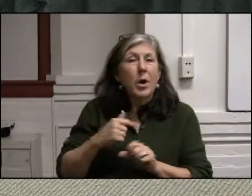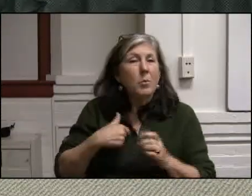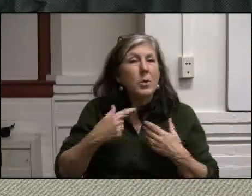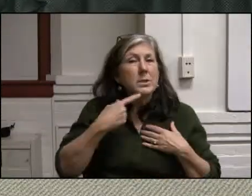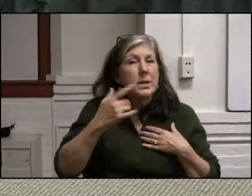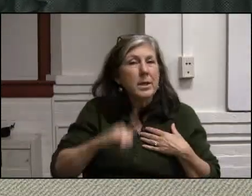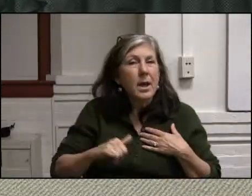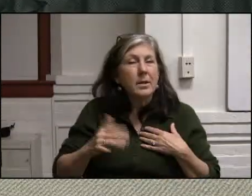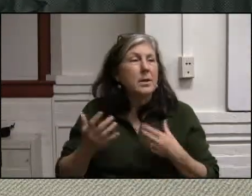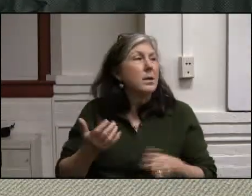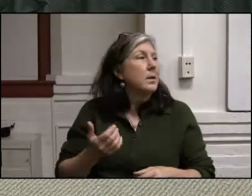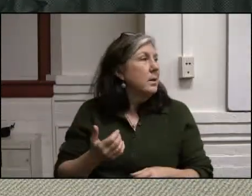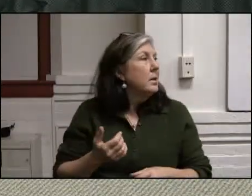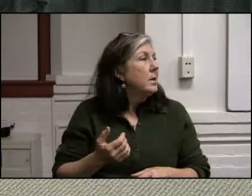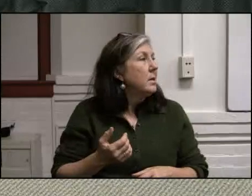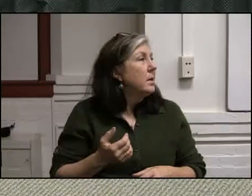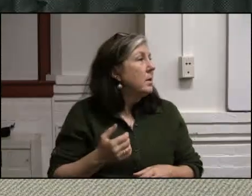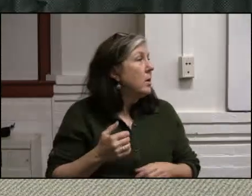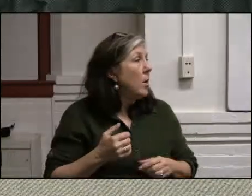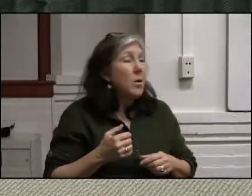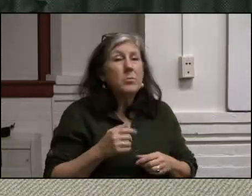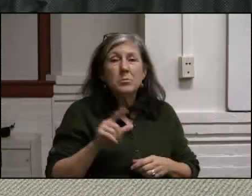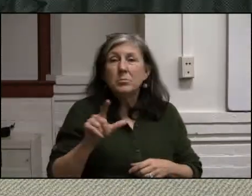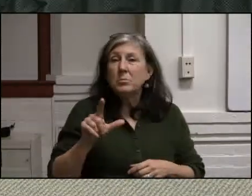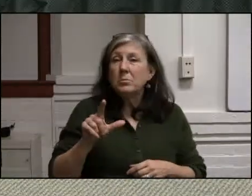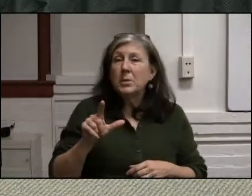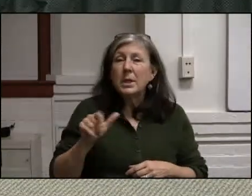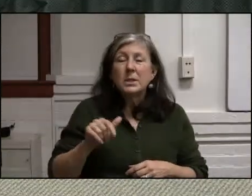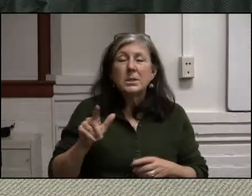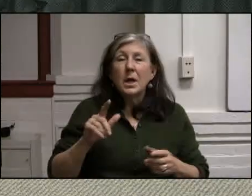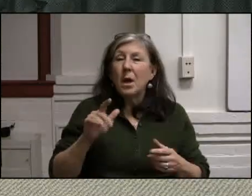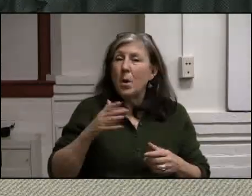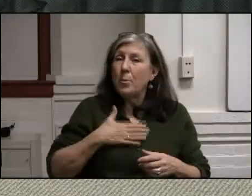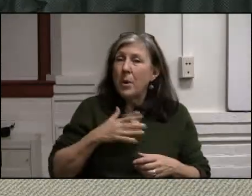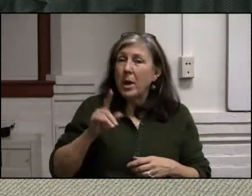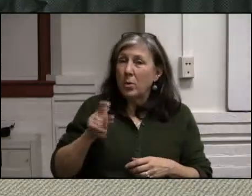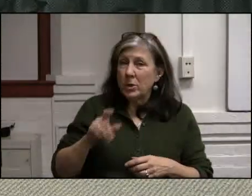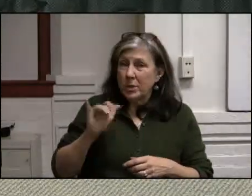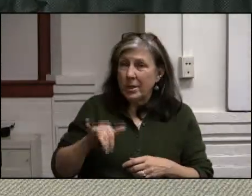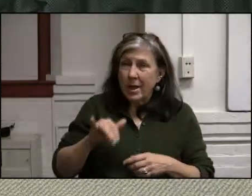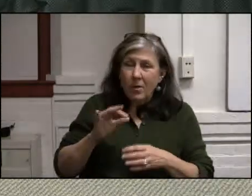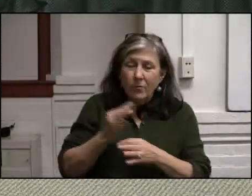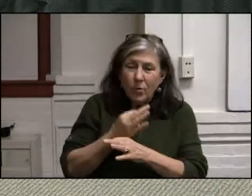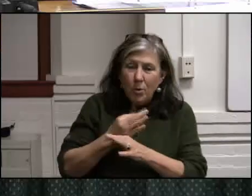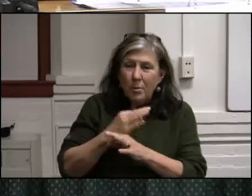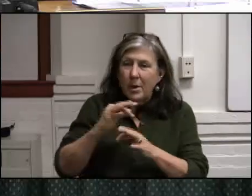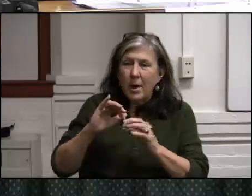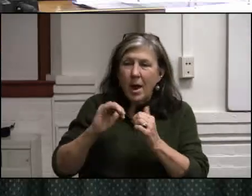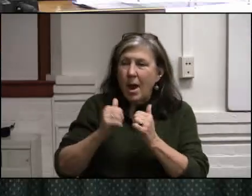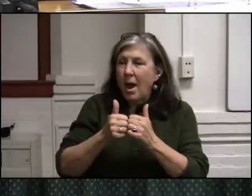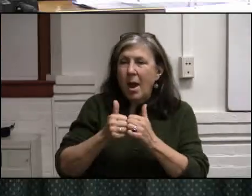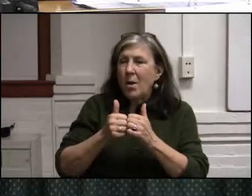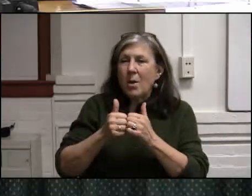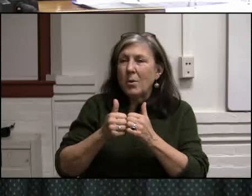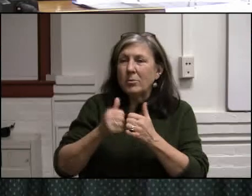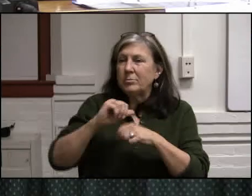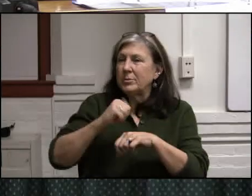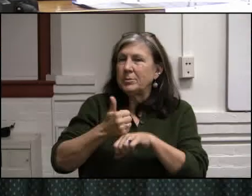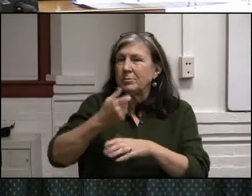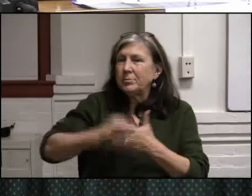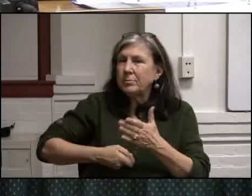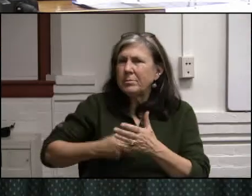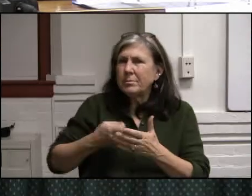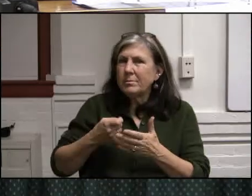out there. Yeah, no, they're great. No, my question really Oh, and I know is that whether you're- that formula is statutory. Sure. or